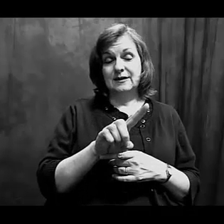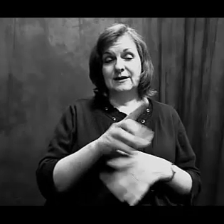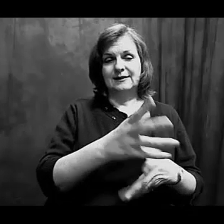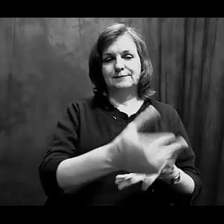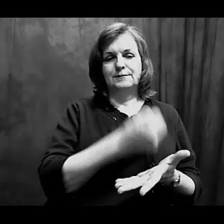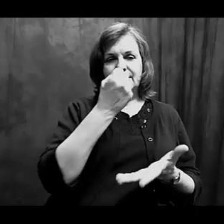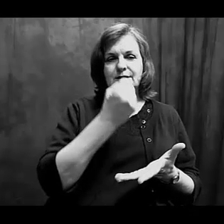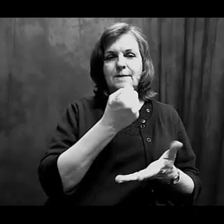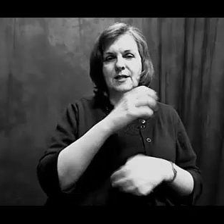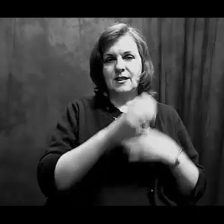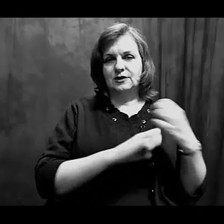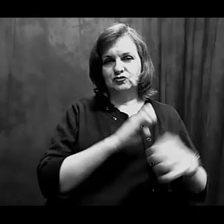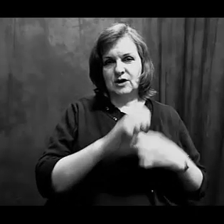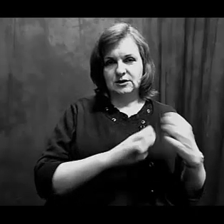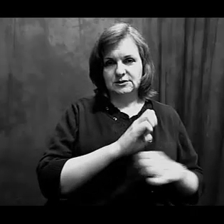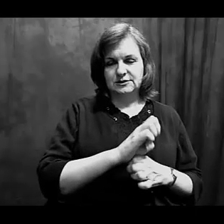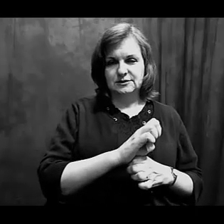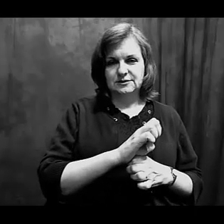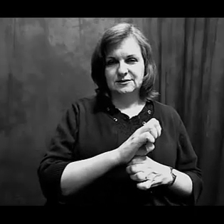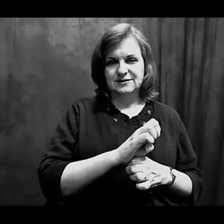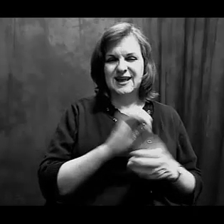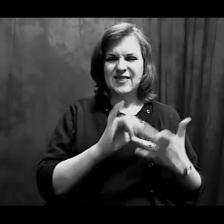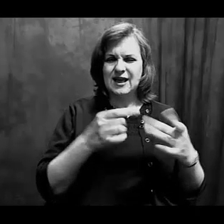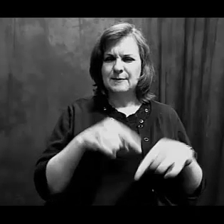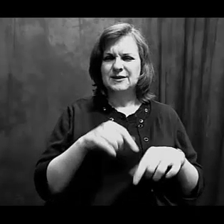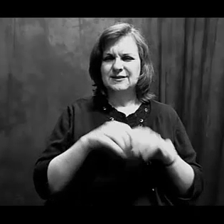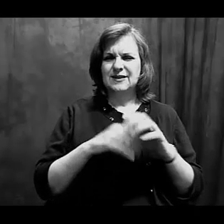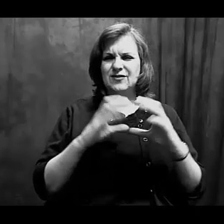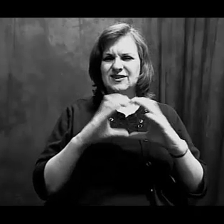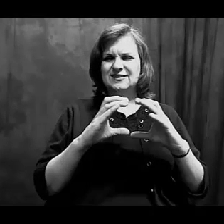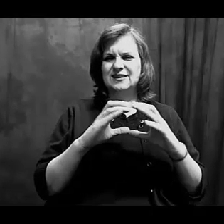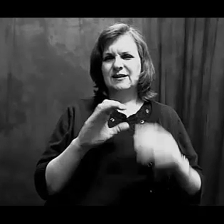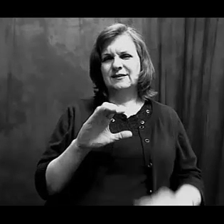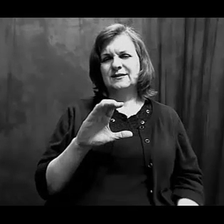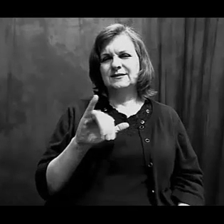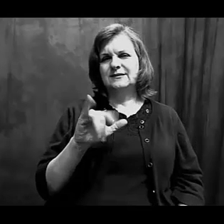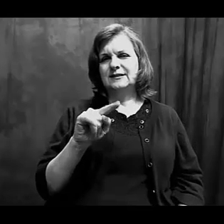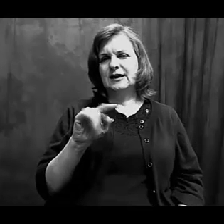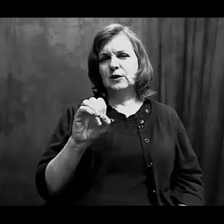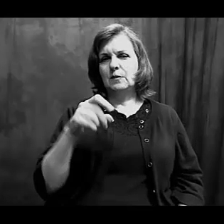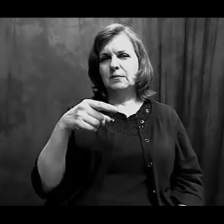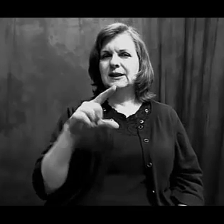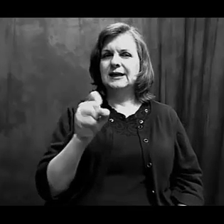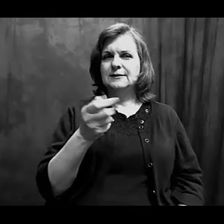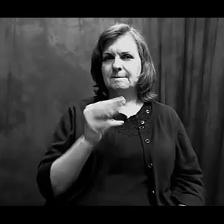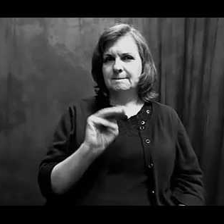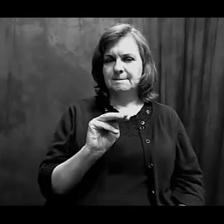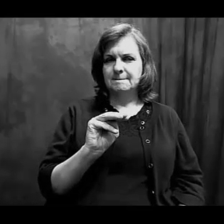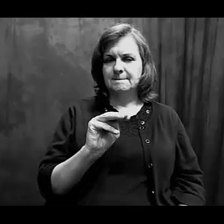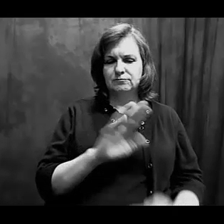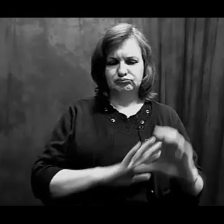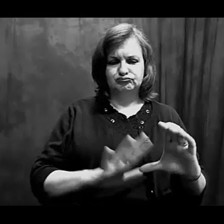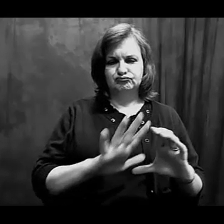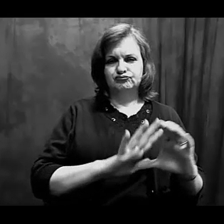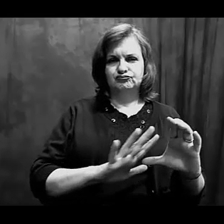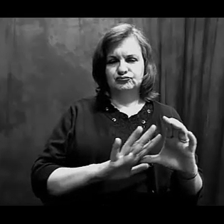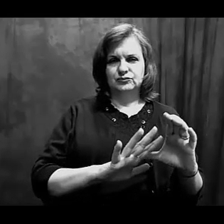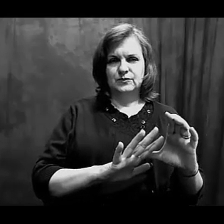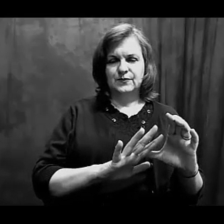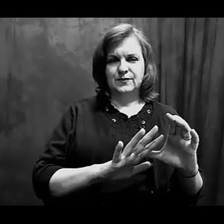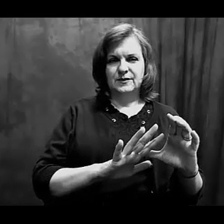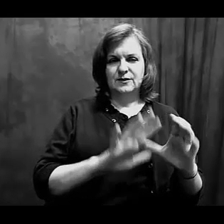NAD is going to pick up electrons. It actually does this in the cytoplasm of your cell.